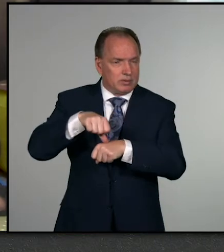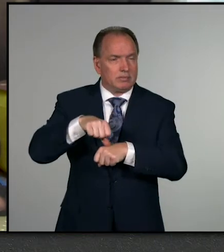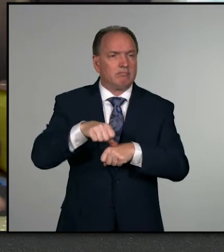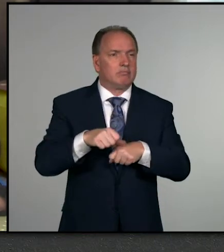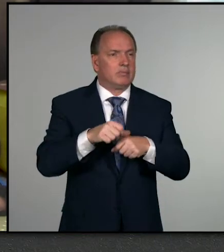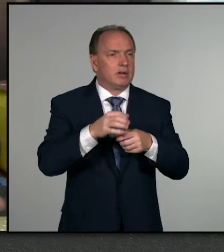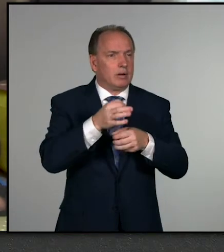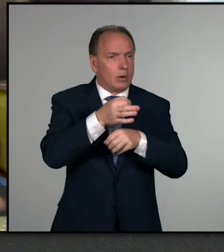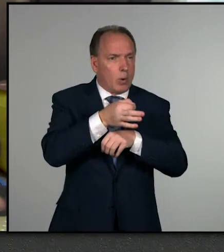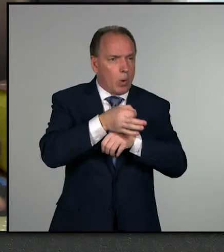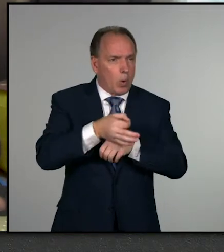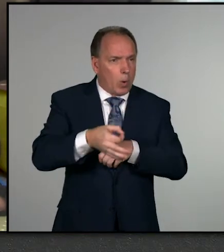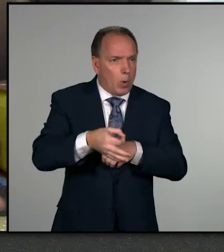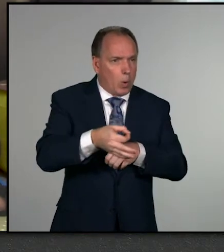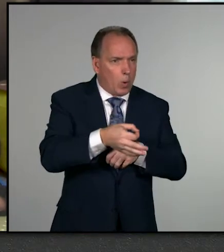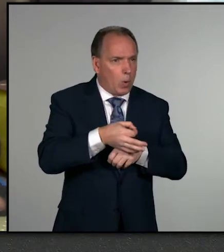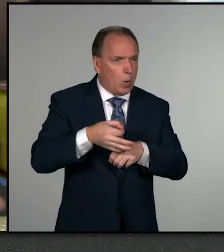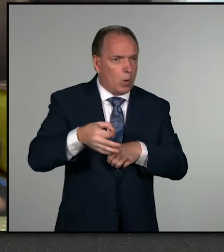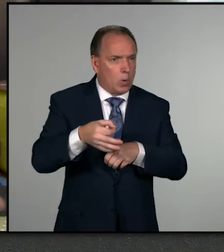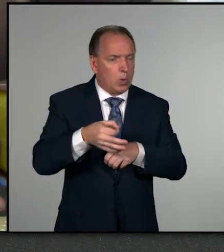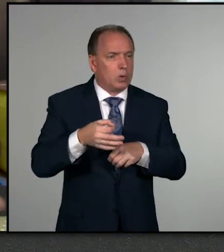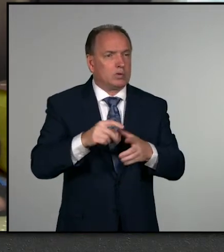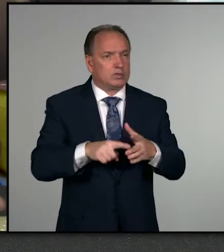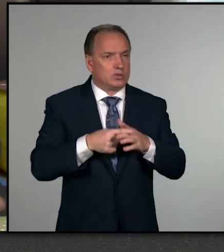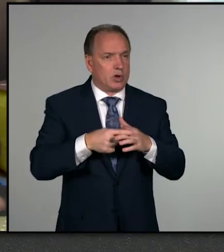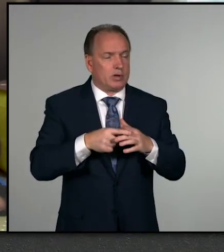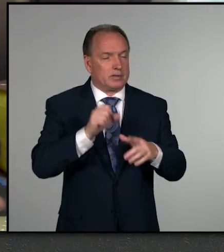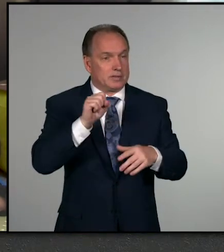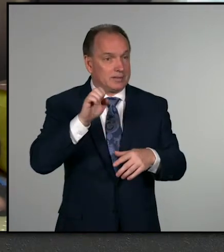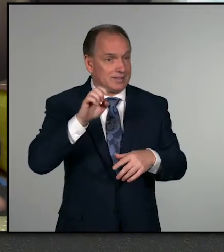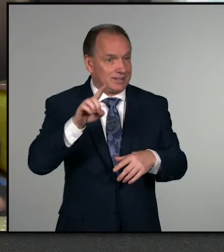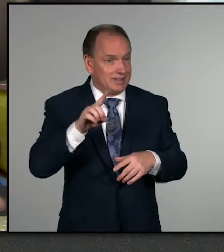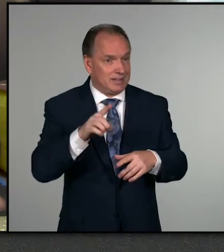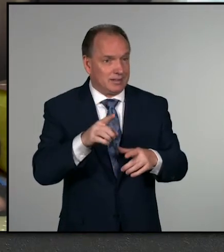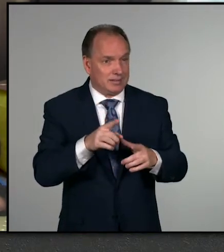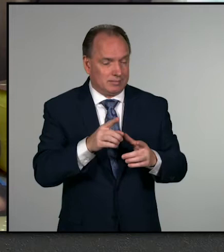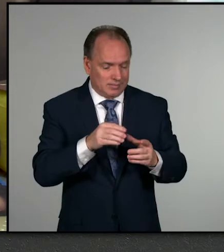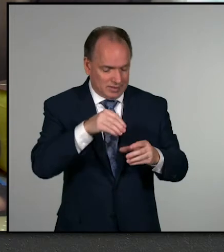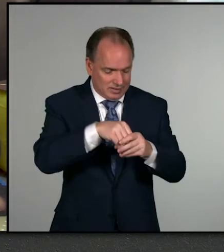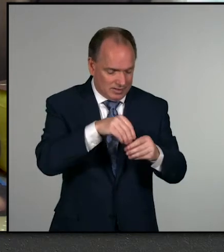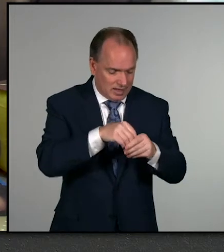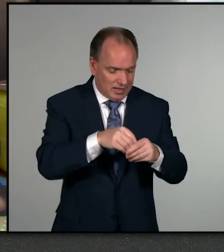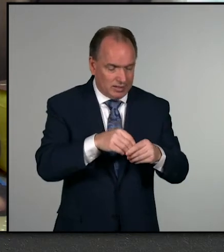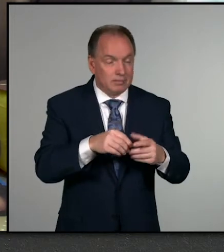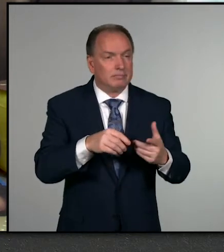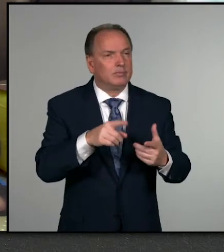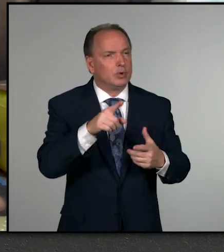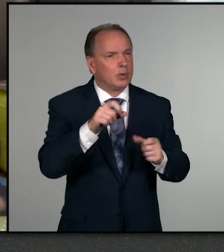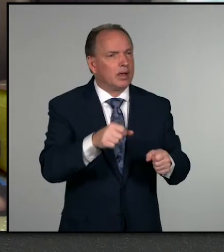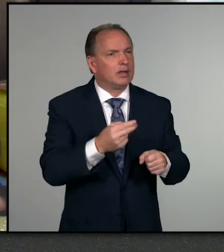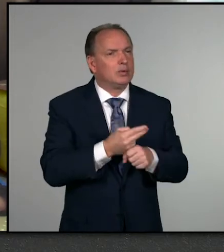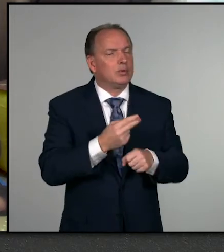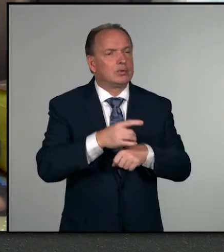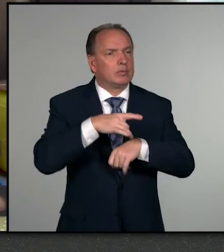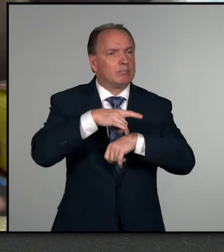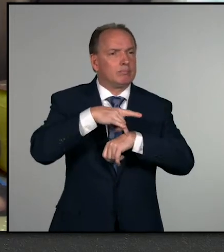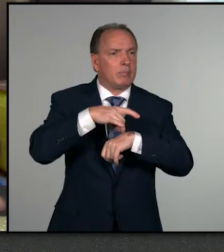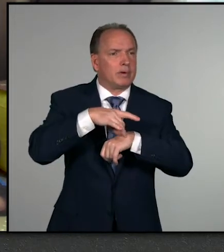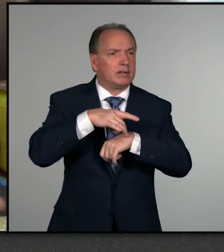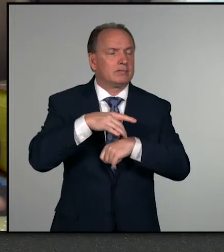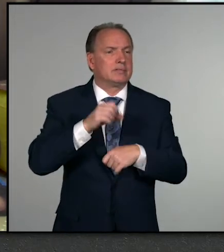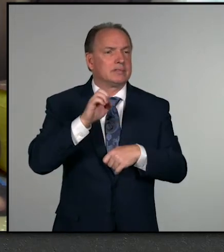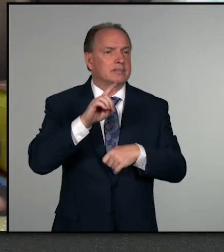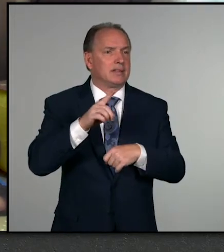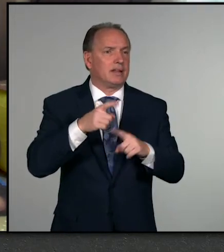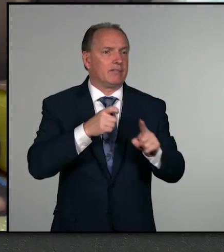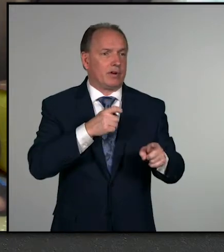And that'll be the perfect place to start these pumpkin seeds. You can buy pumpkin seeds